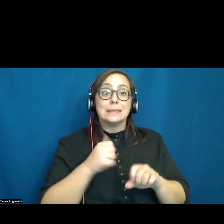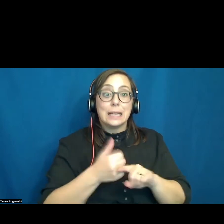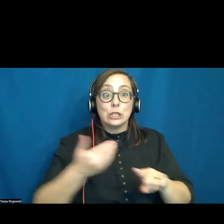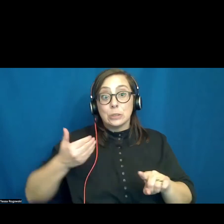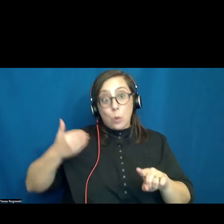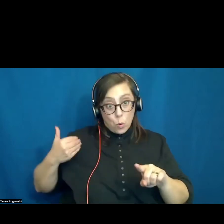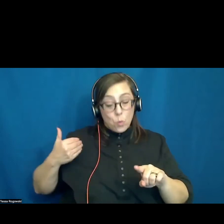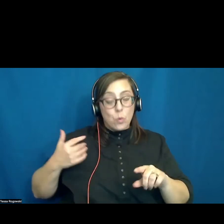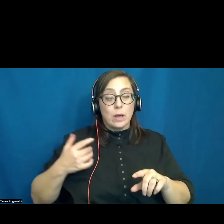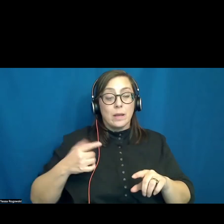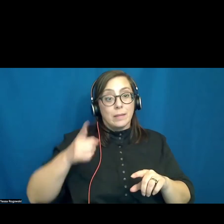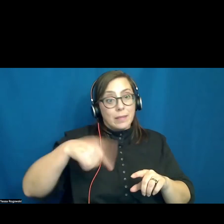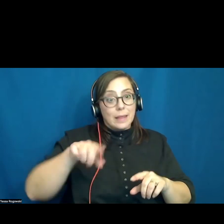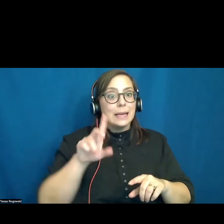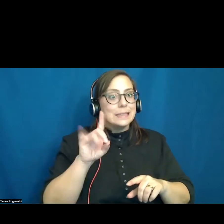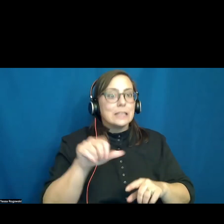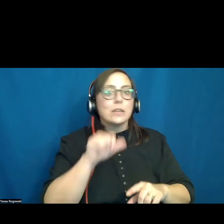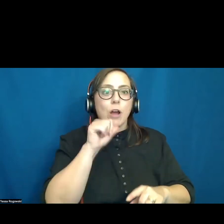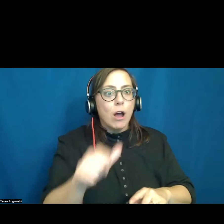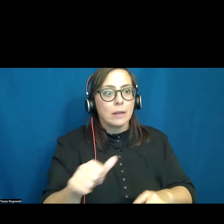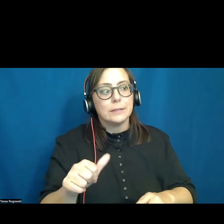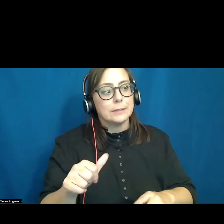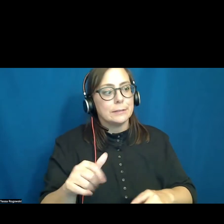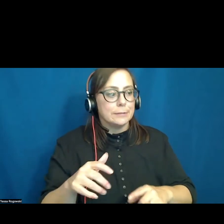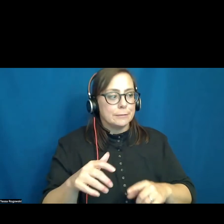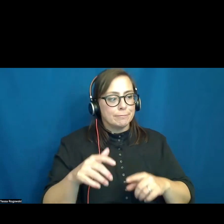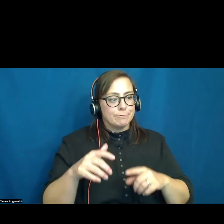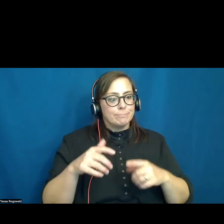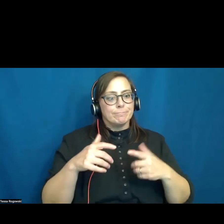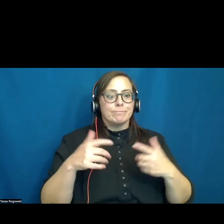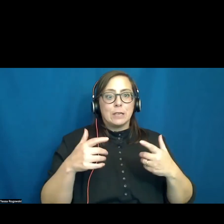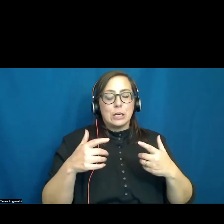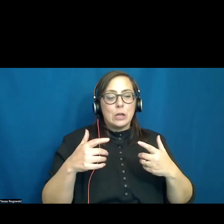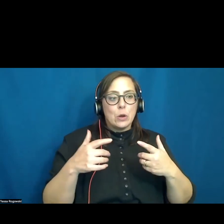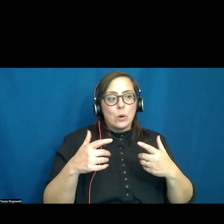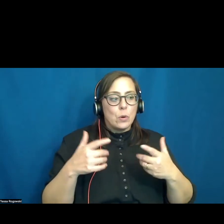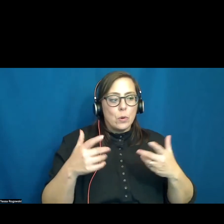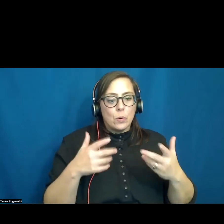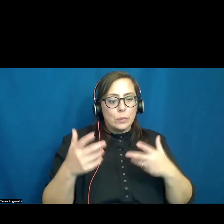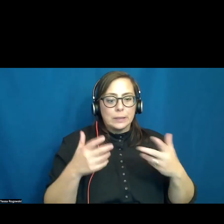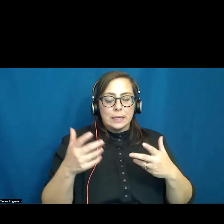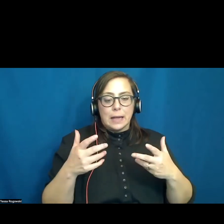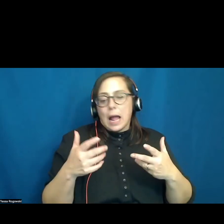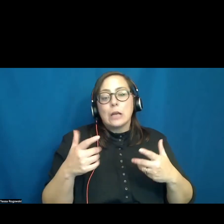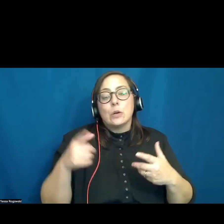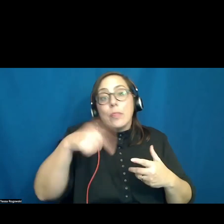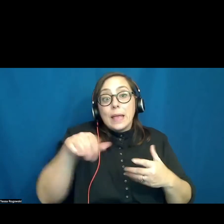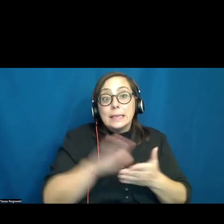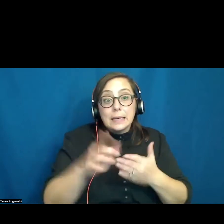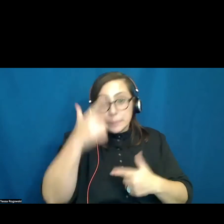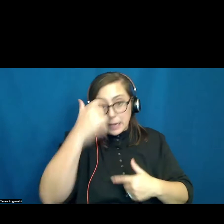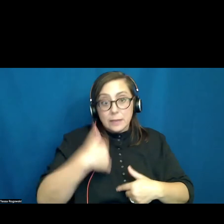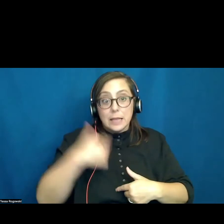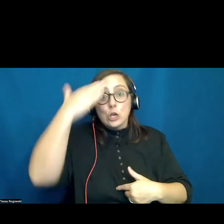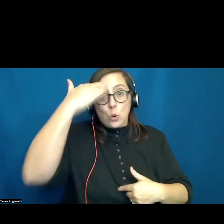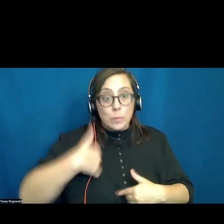that. Because I was a writer, I had this profession, and maybe they wanted to be written nicely about, I don't know, just theorizing some